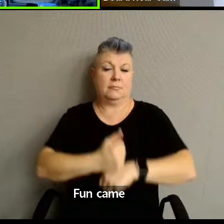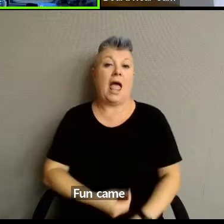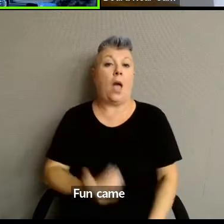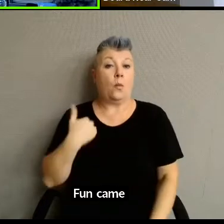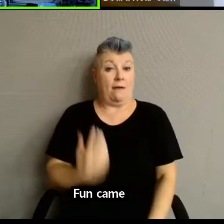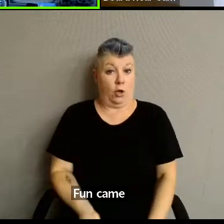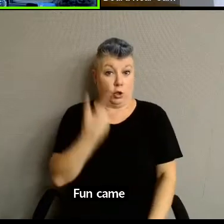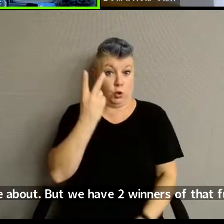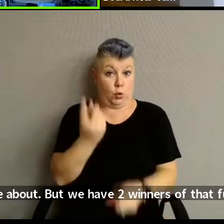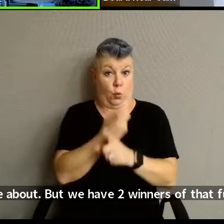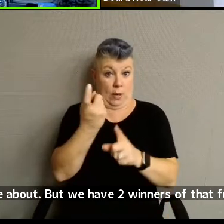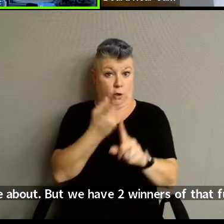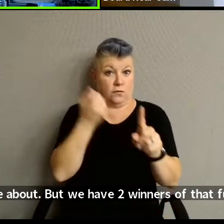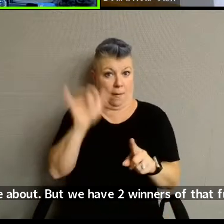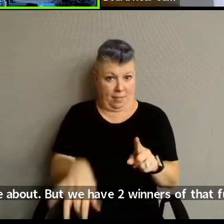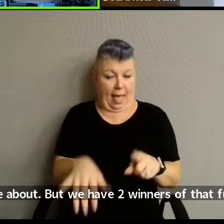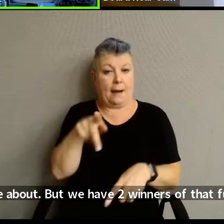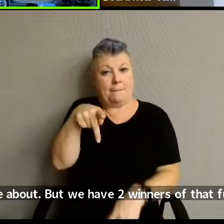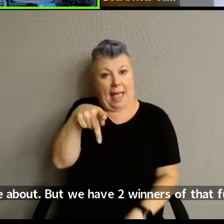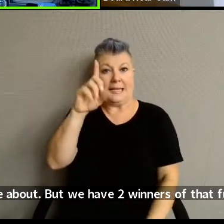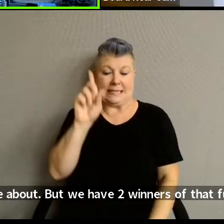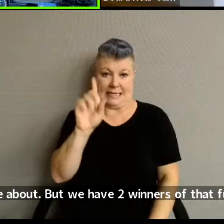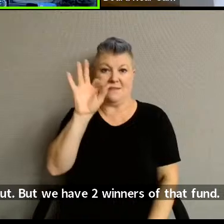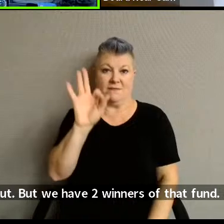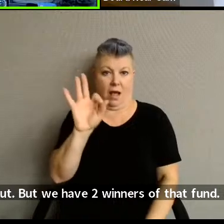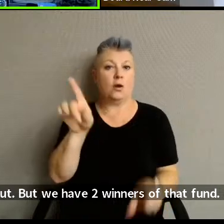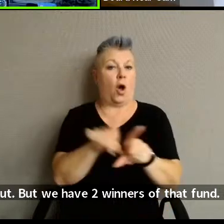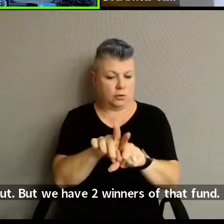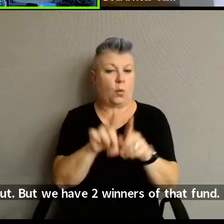fund also. Excuse me.